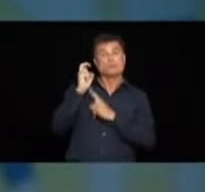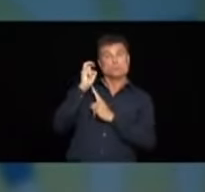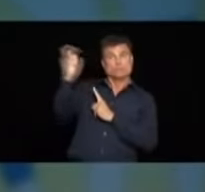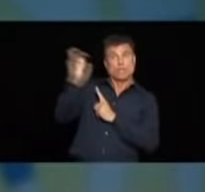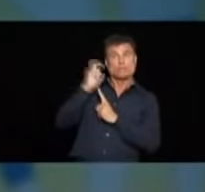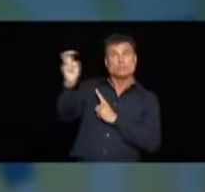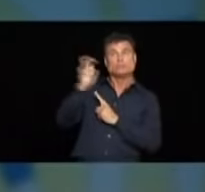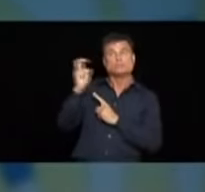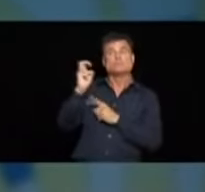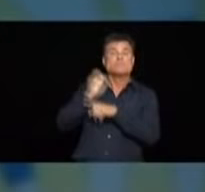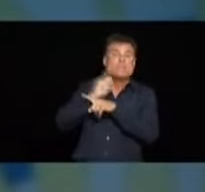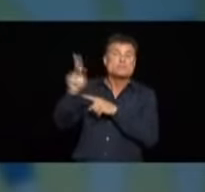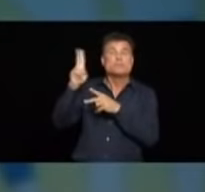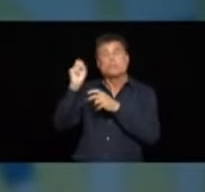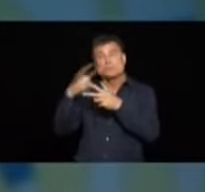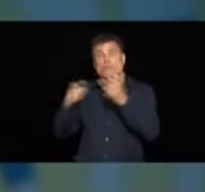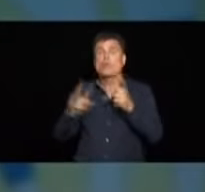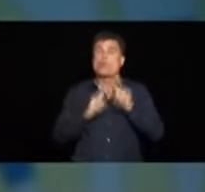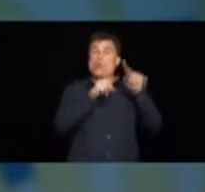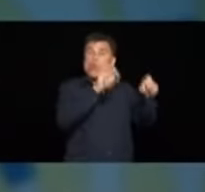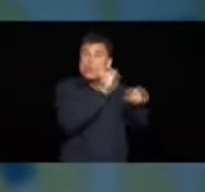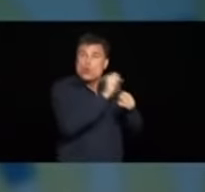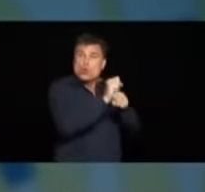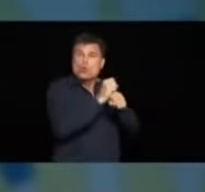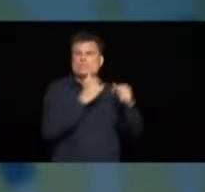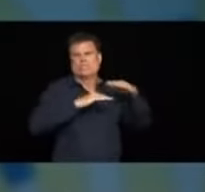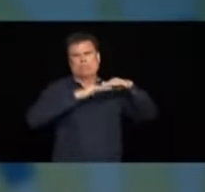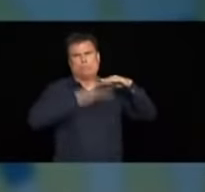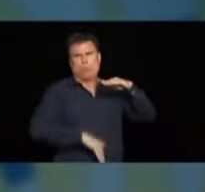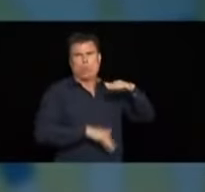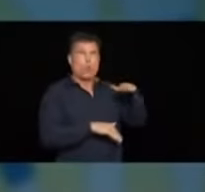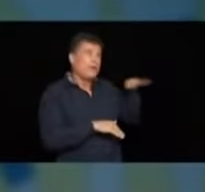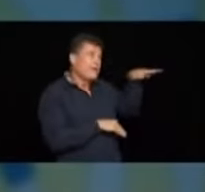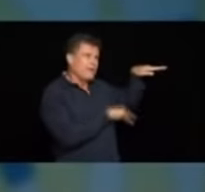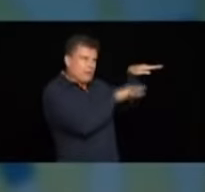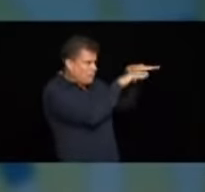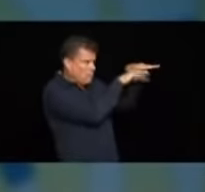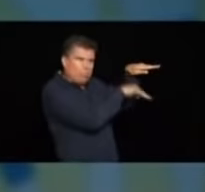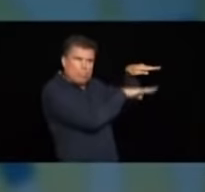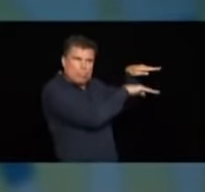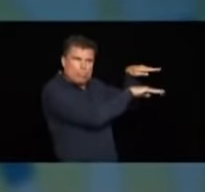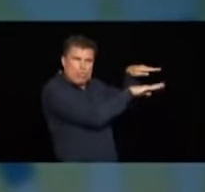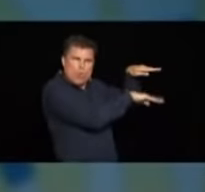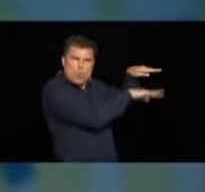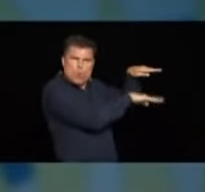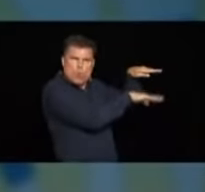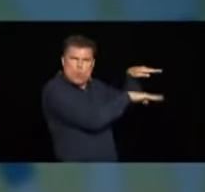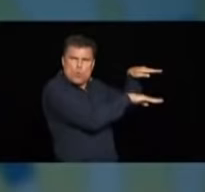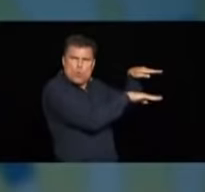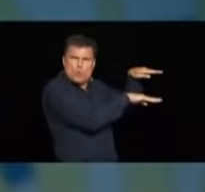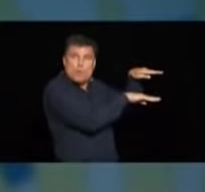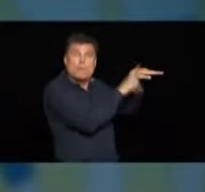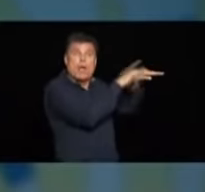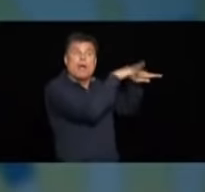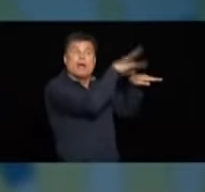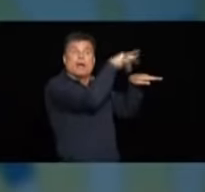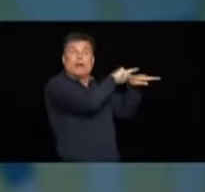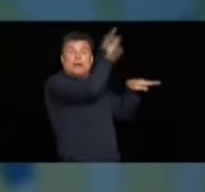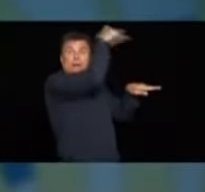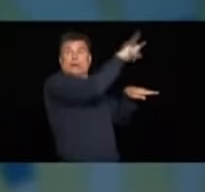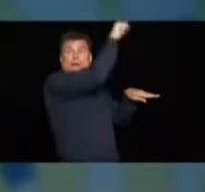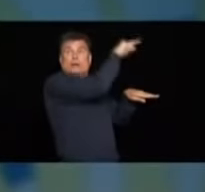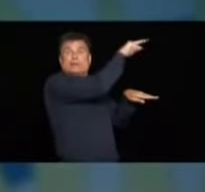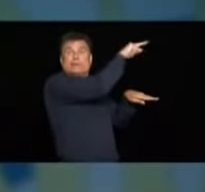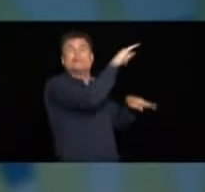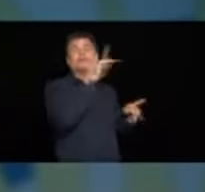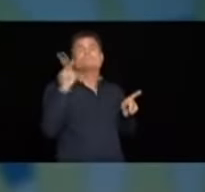steadily increasing as well. And I think happily we're still making use of the amazing parks and recreational outdoor spaces that we